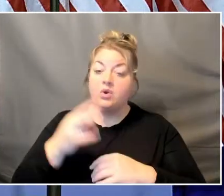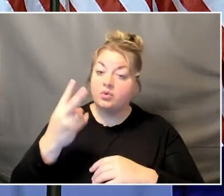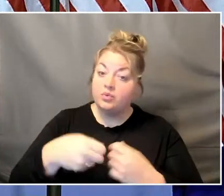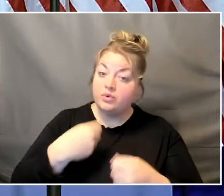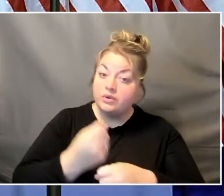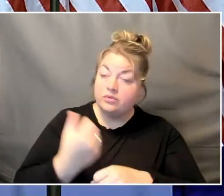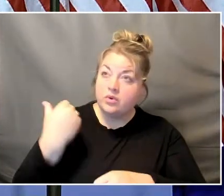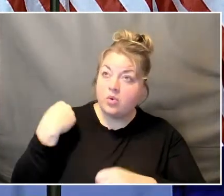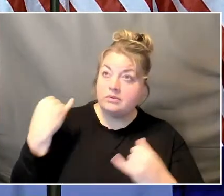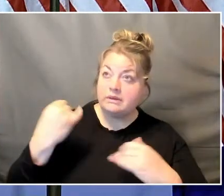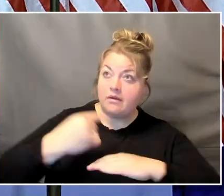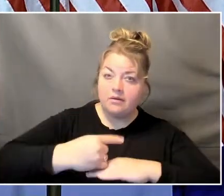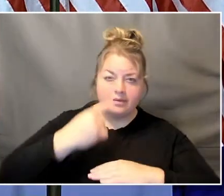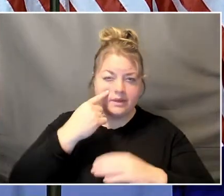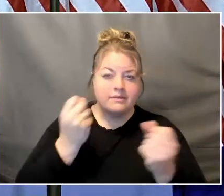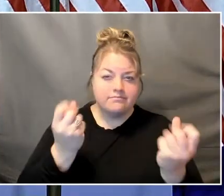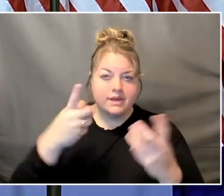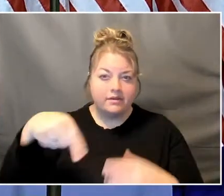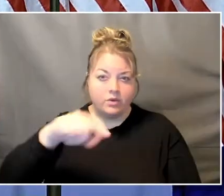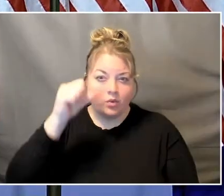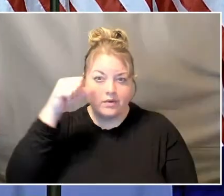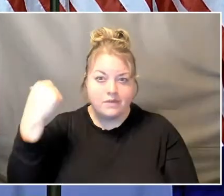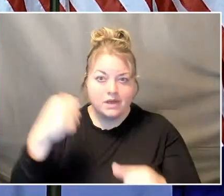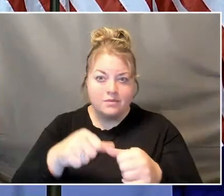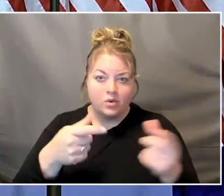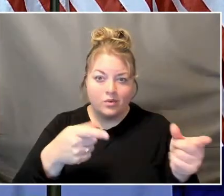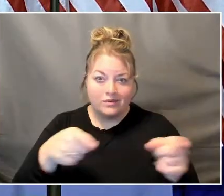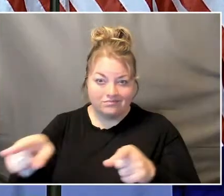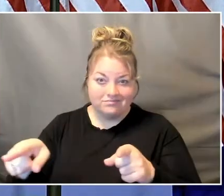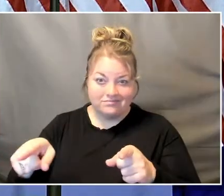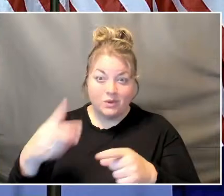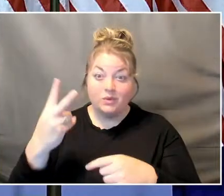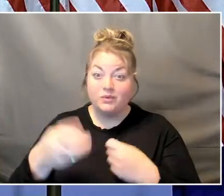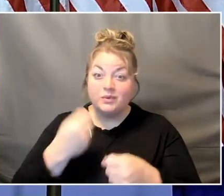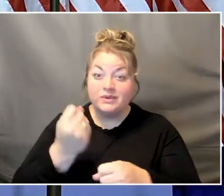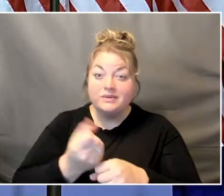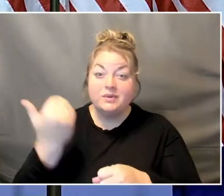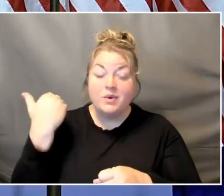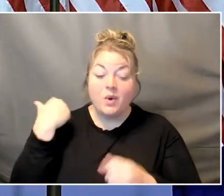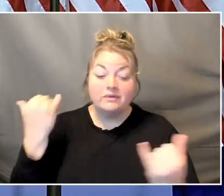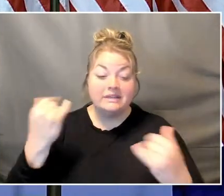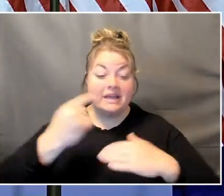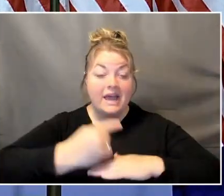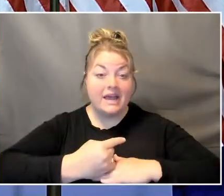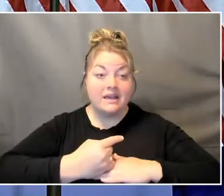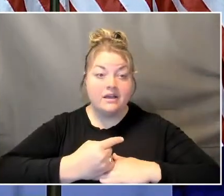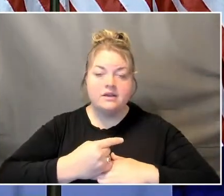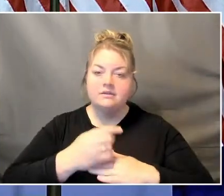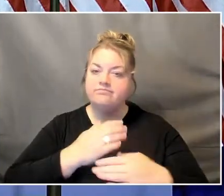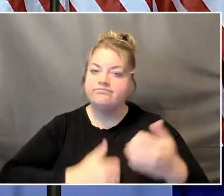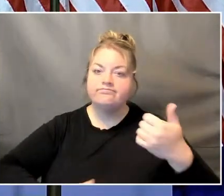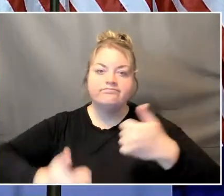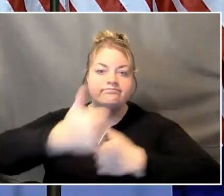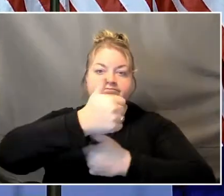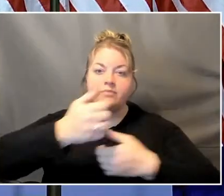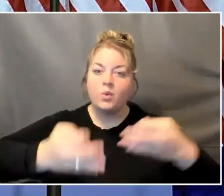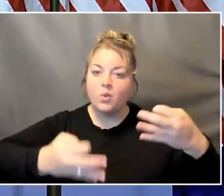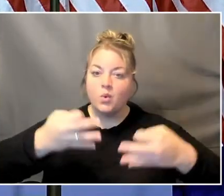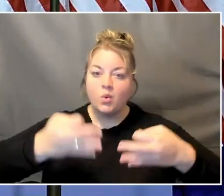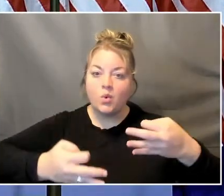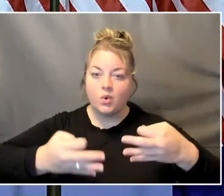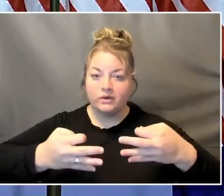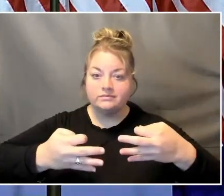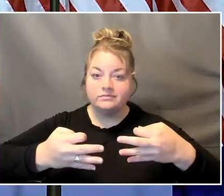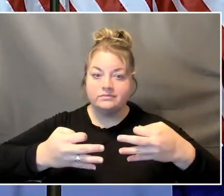I think many of us remember where we were. 2 years ago today, the highest court in our land, the Court